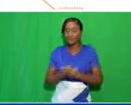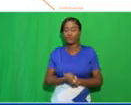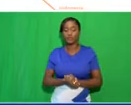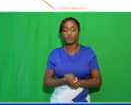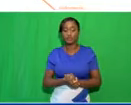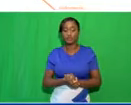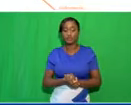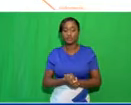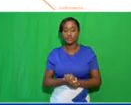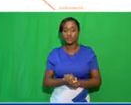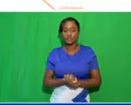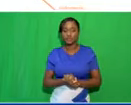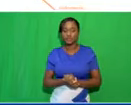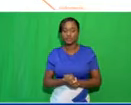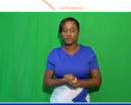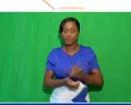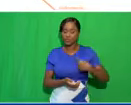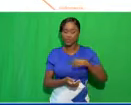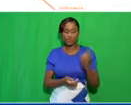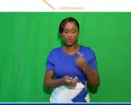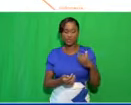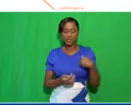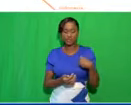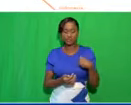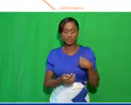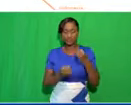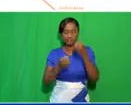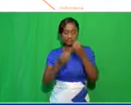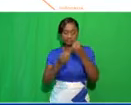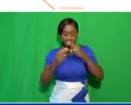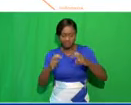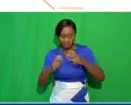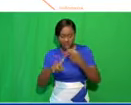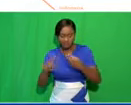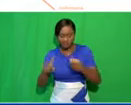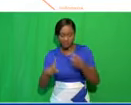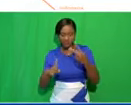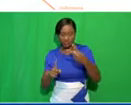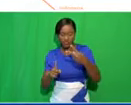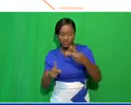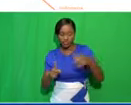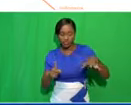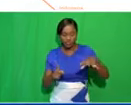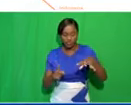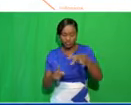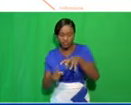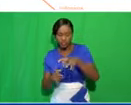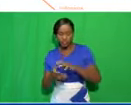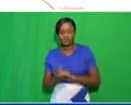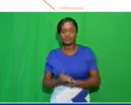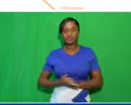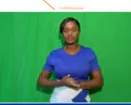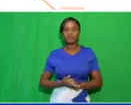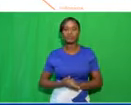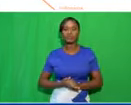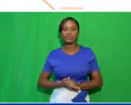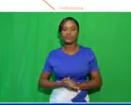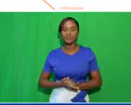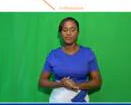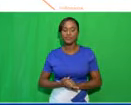well. So we only have data from 2 points, so we had to kind of work out where we would be. We're likely not there,